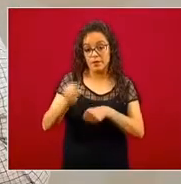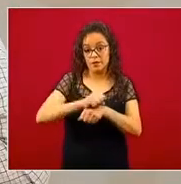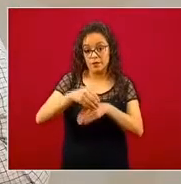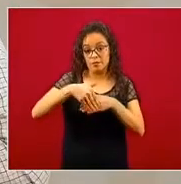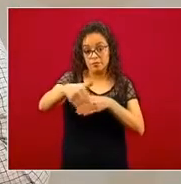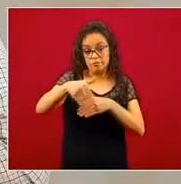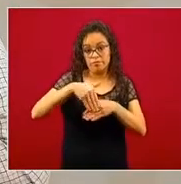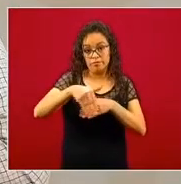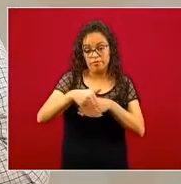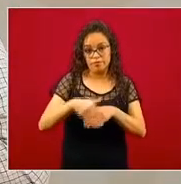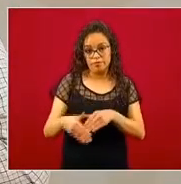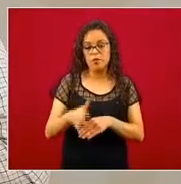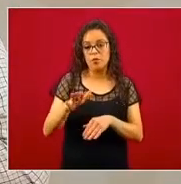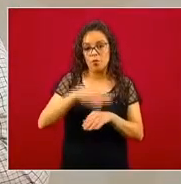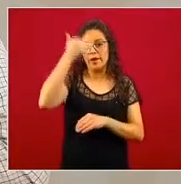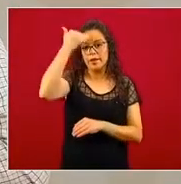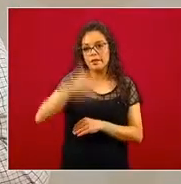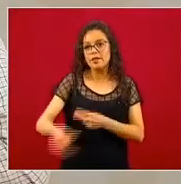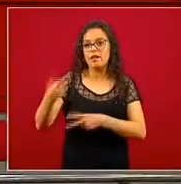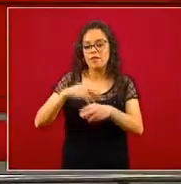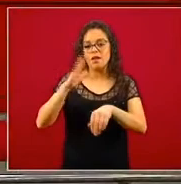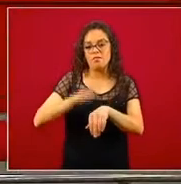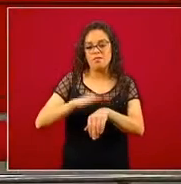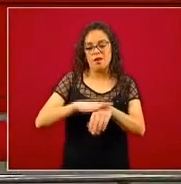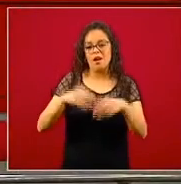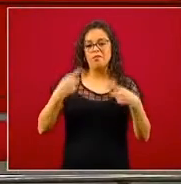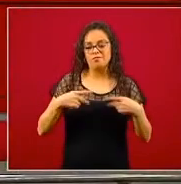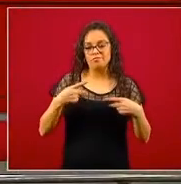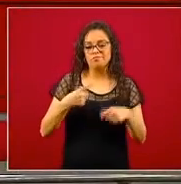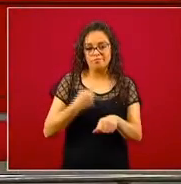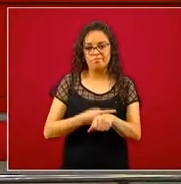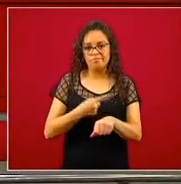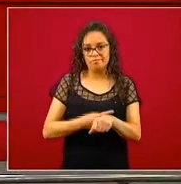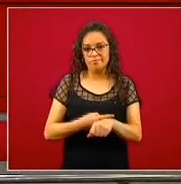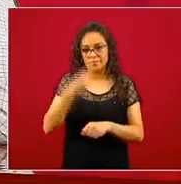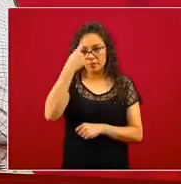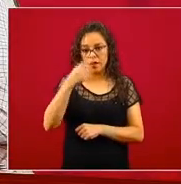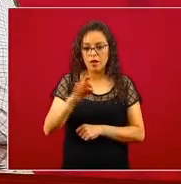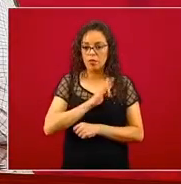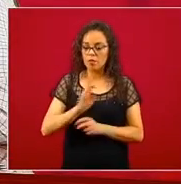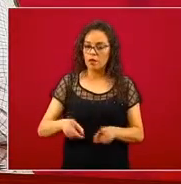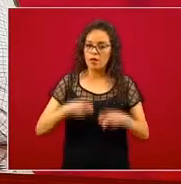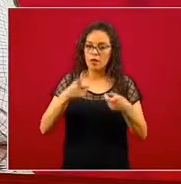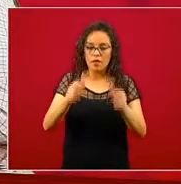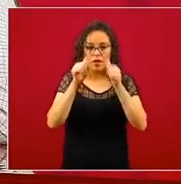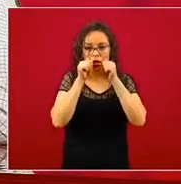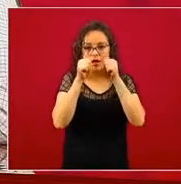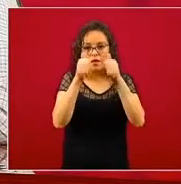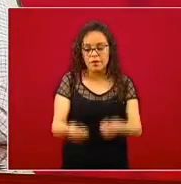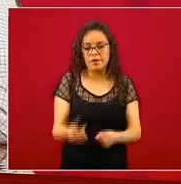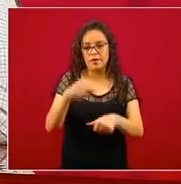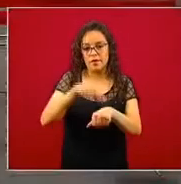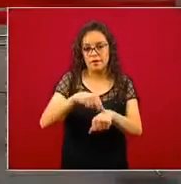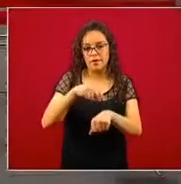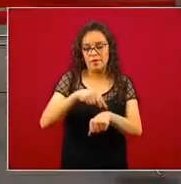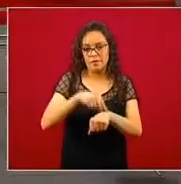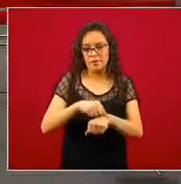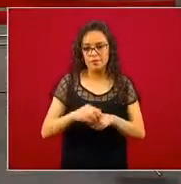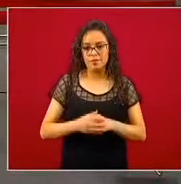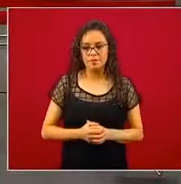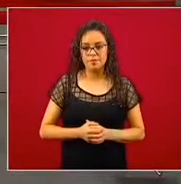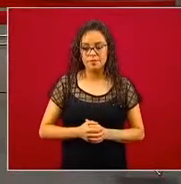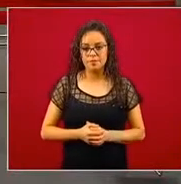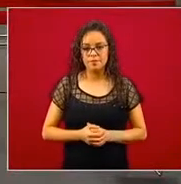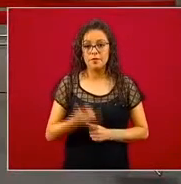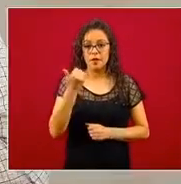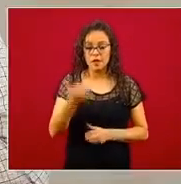are working directly with the authorities. So as we also had our interventions in turn in Mexico